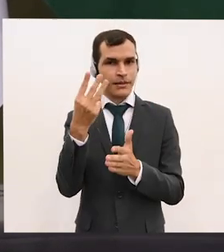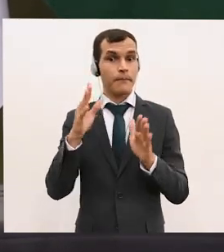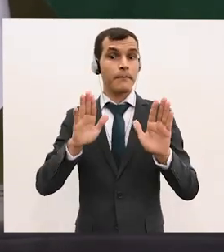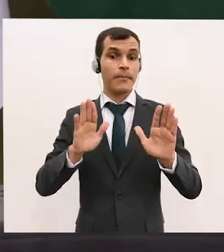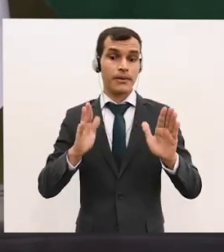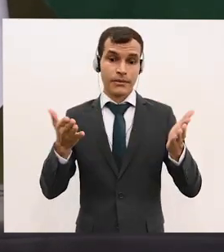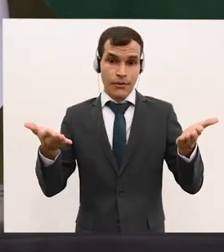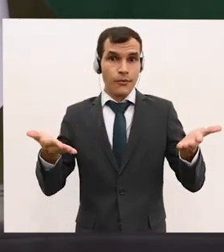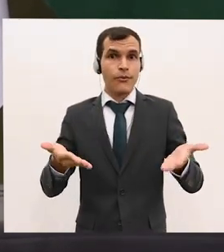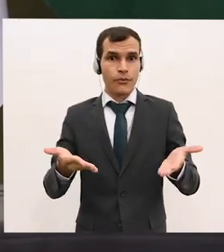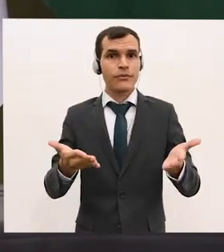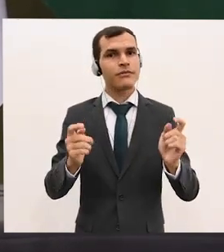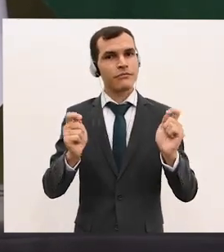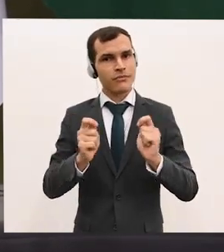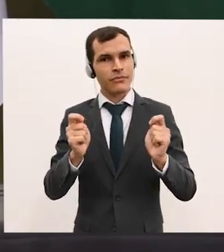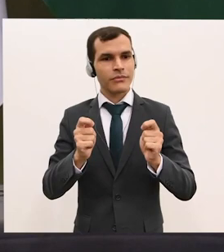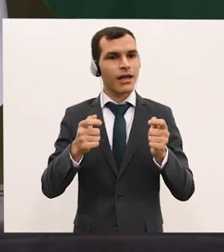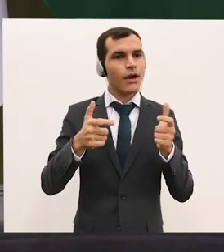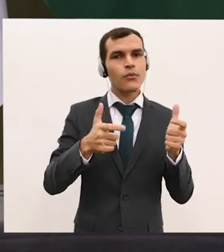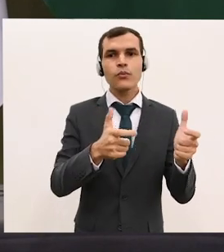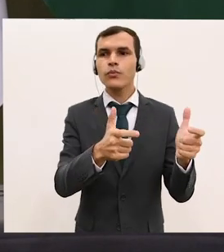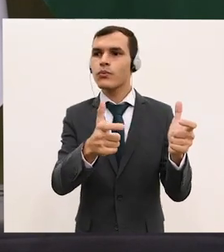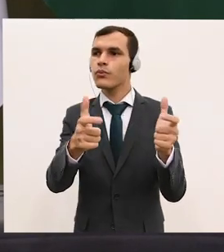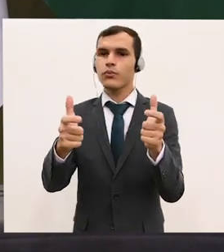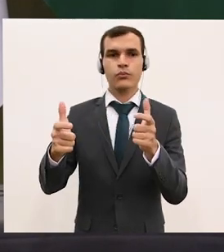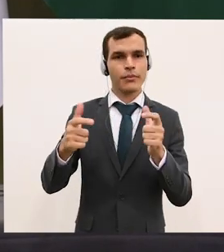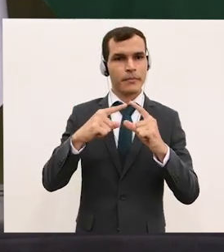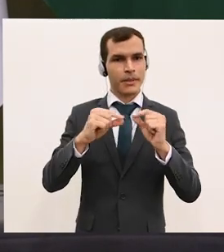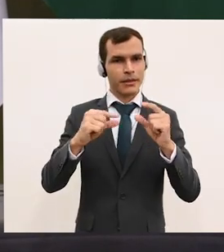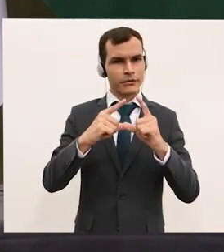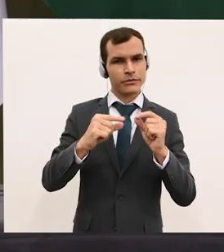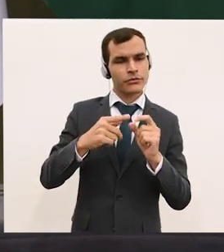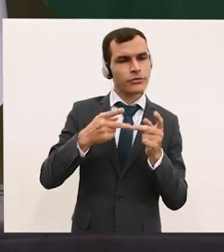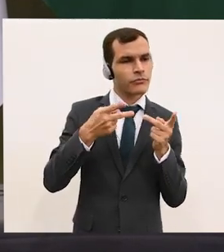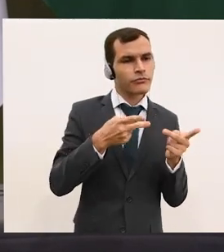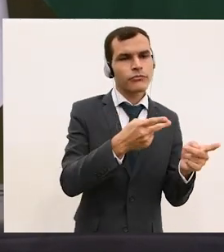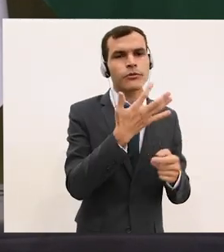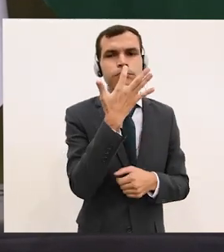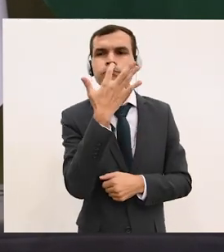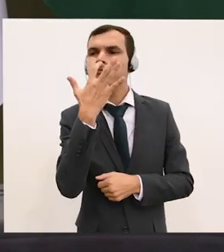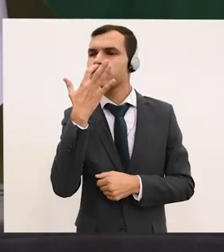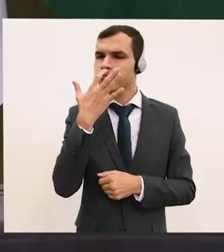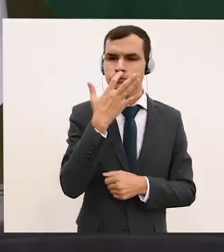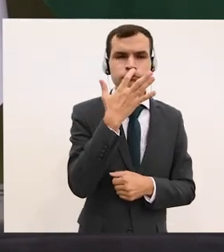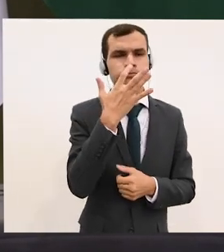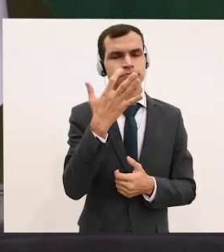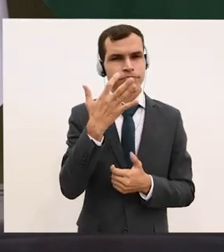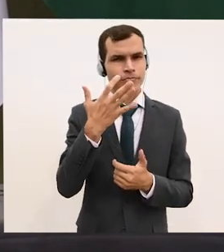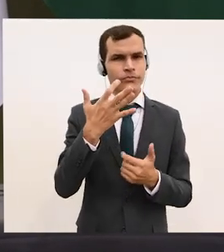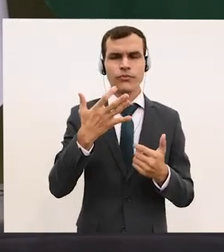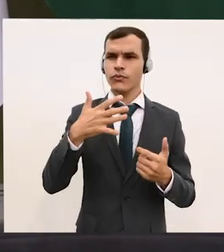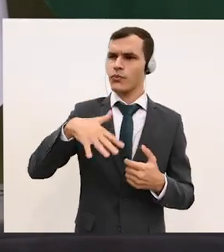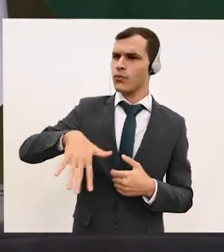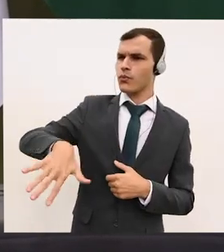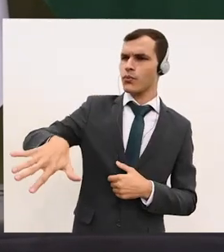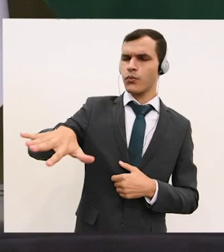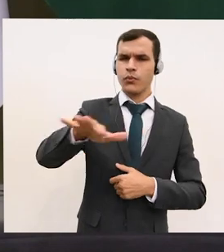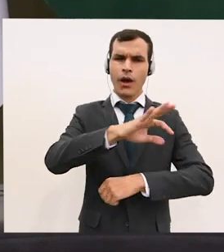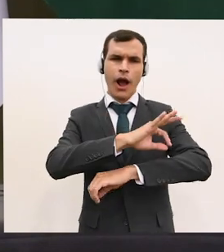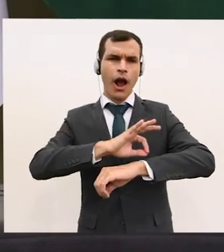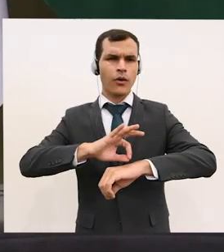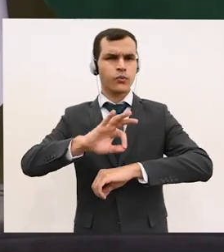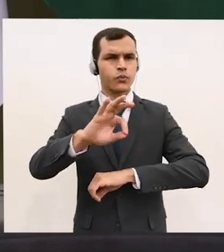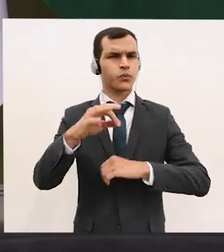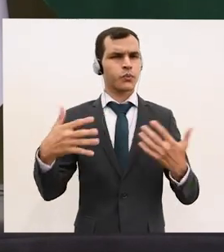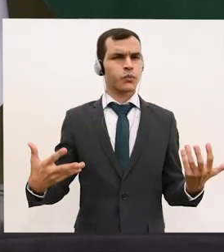see a part of this beautiful city and the wonderful architecture, and also taste some of the wonderful food,